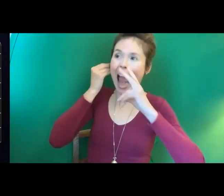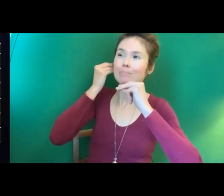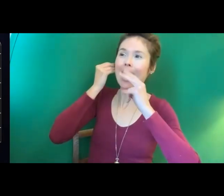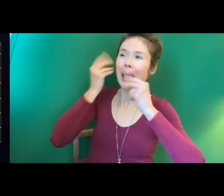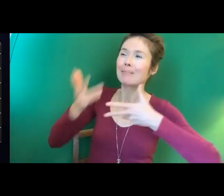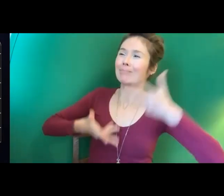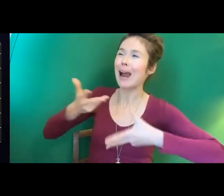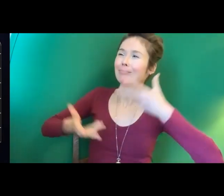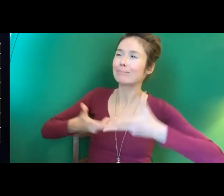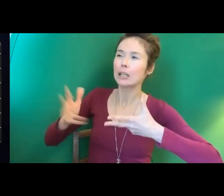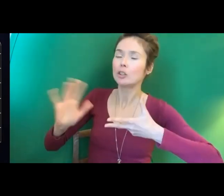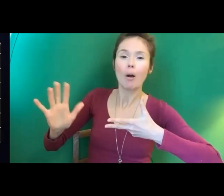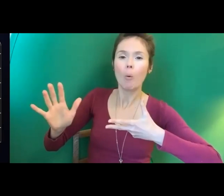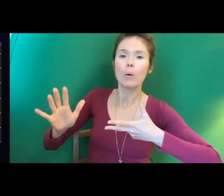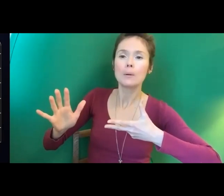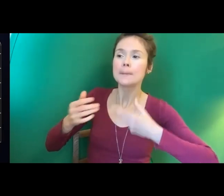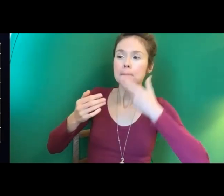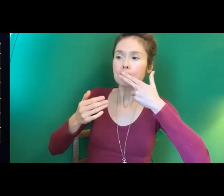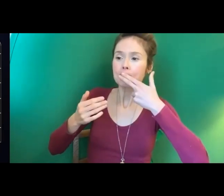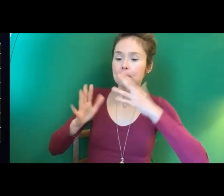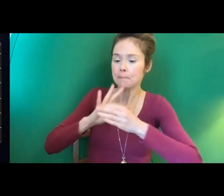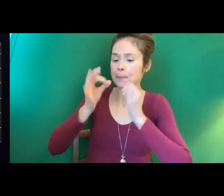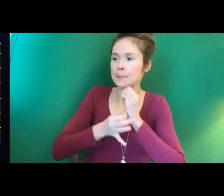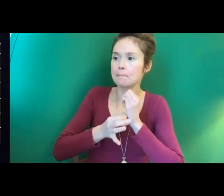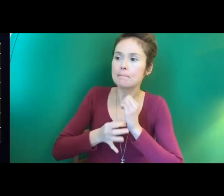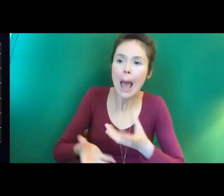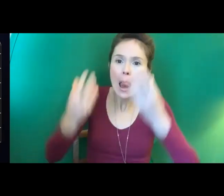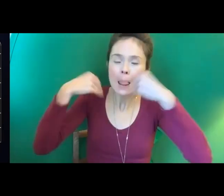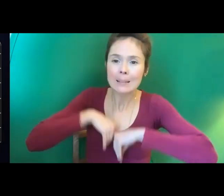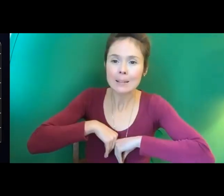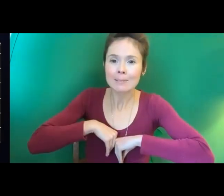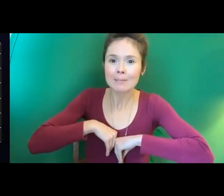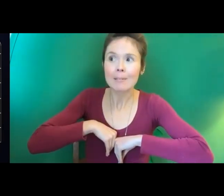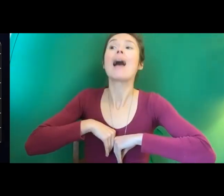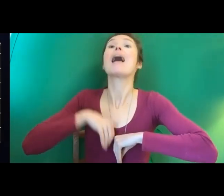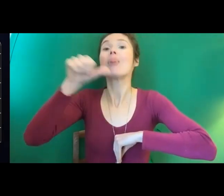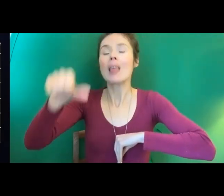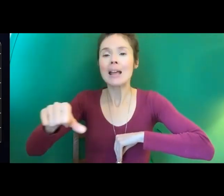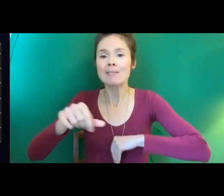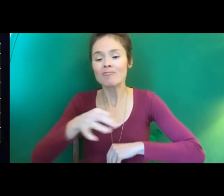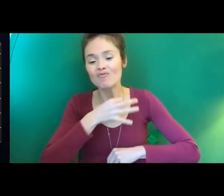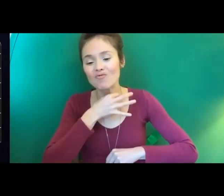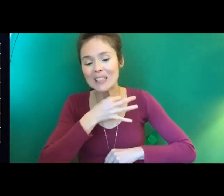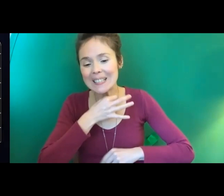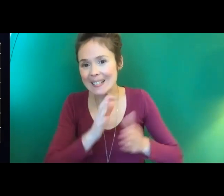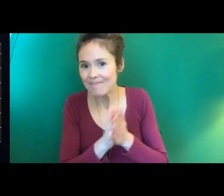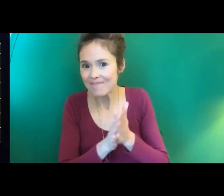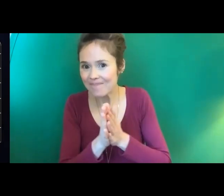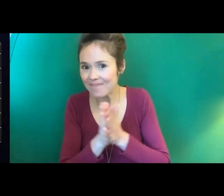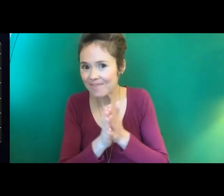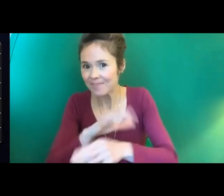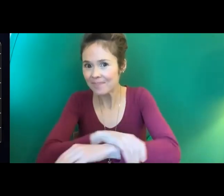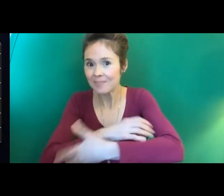from it, take risks. So I've listened to a lot of the people around me and tried to take it on board. And I have taken some risks.